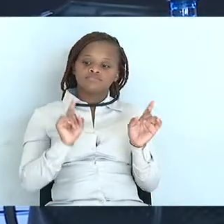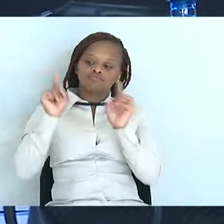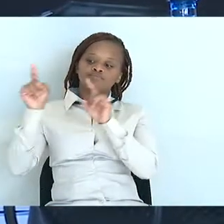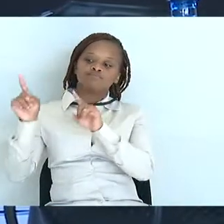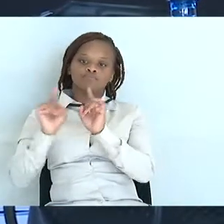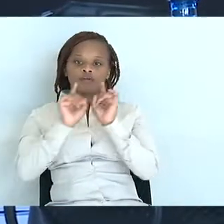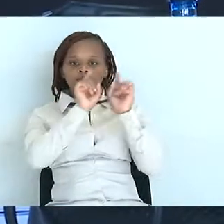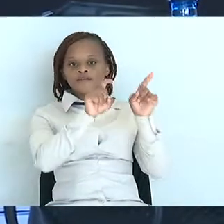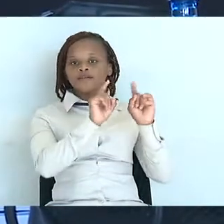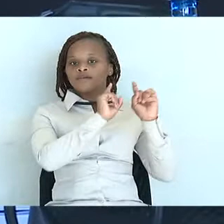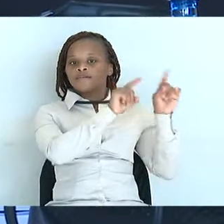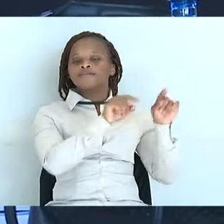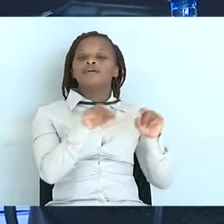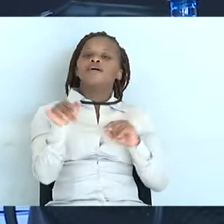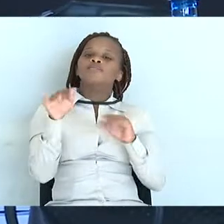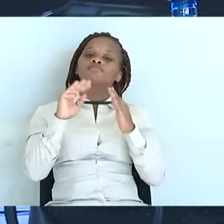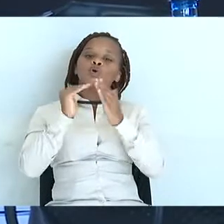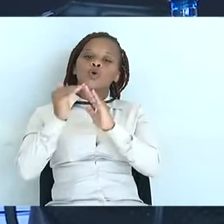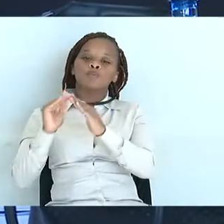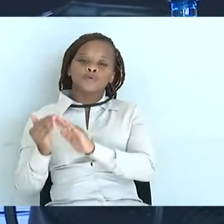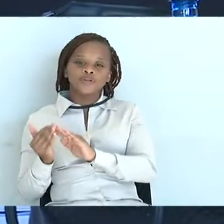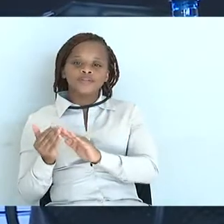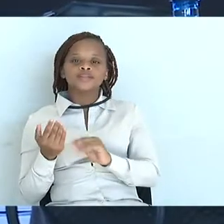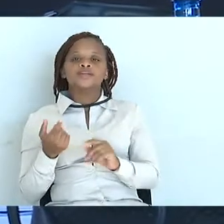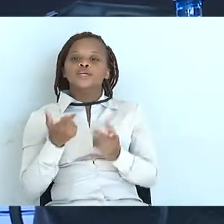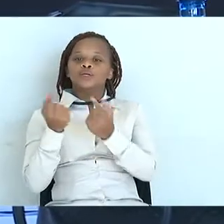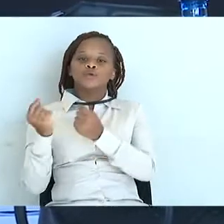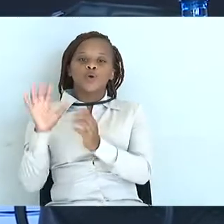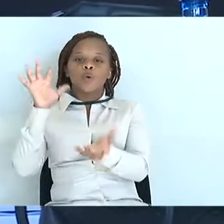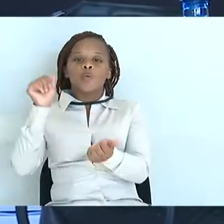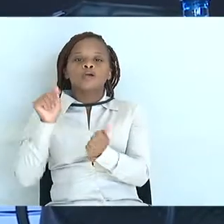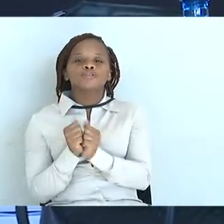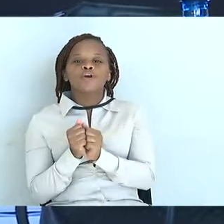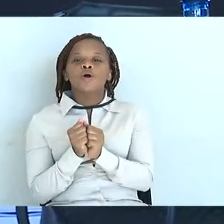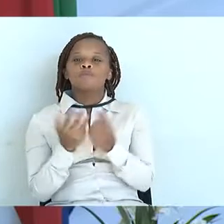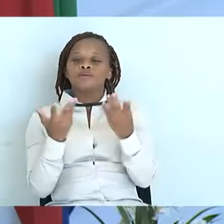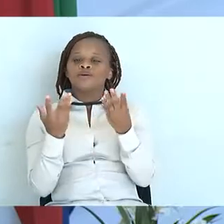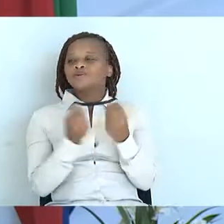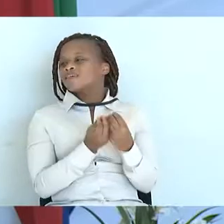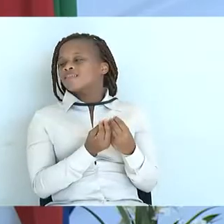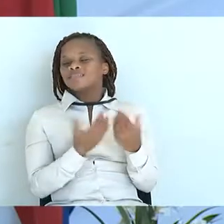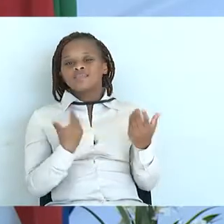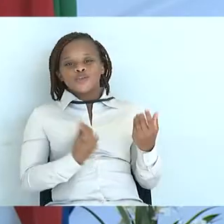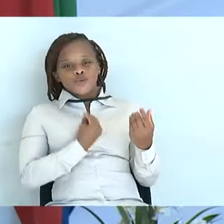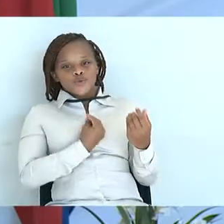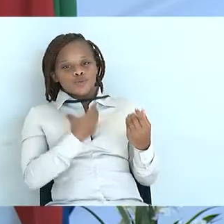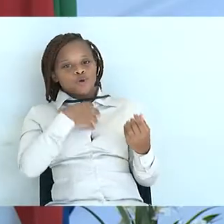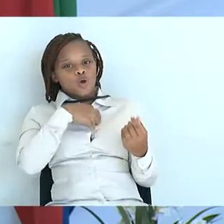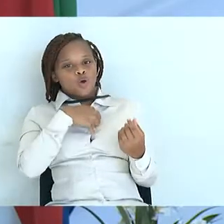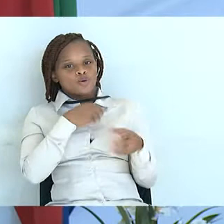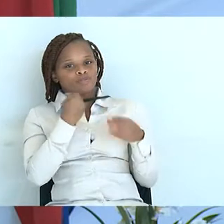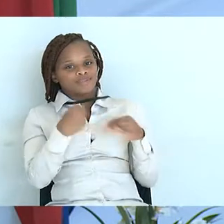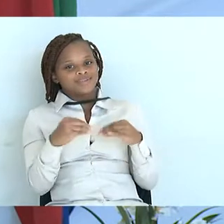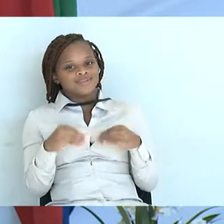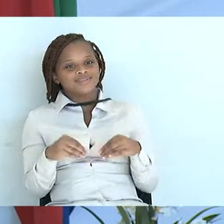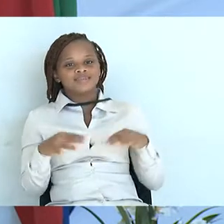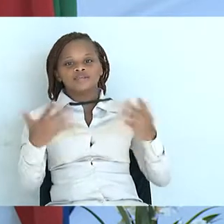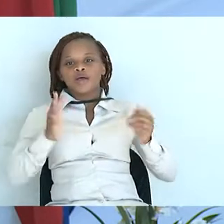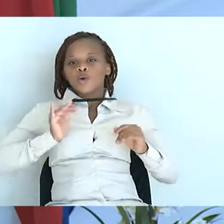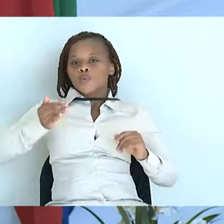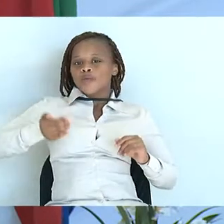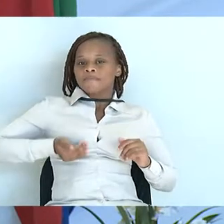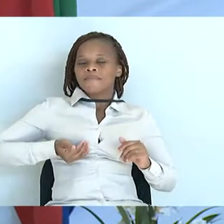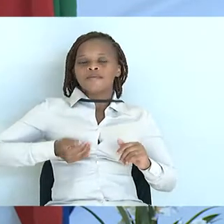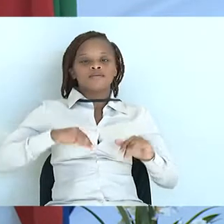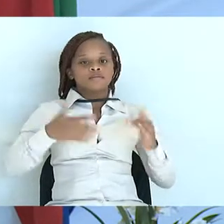workshops, dedicated workshops with youth-owned businesses, women, to ensure that